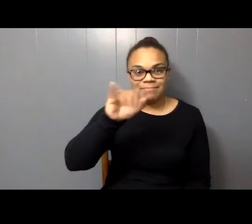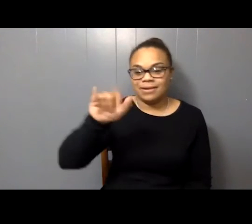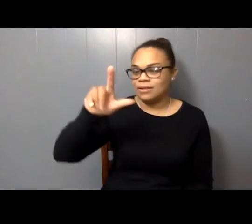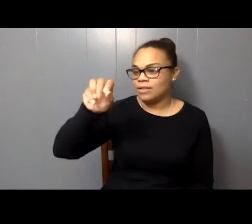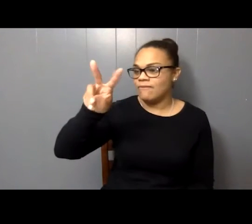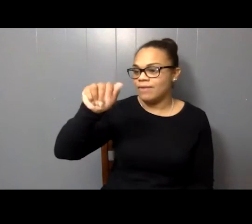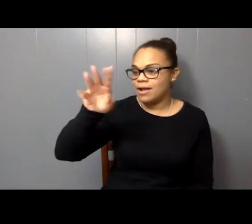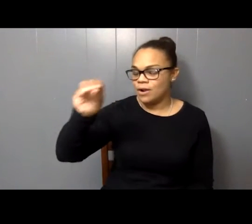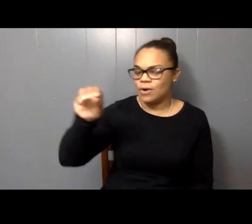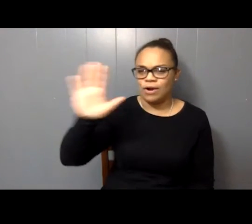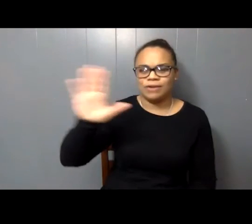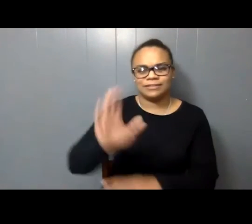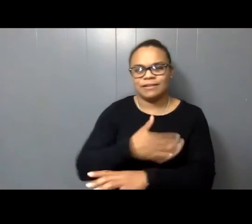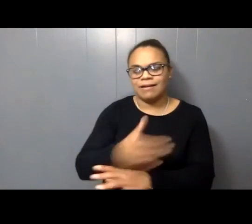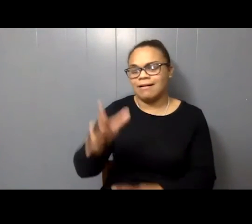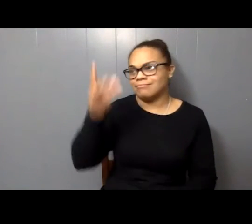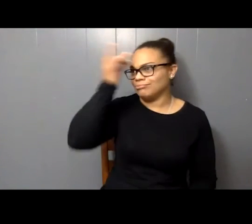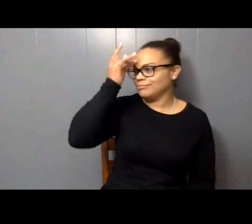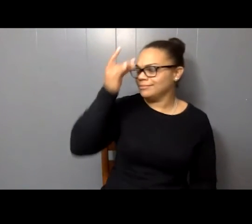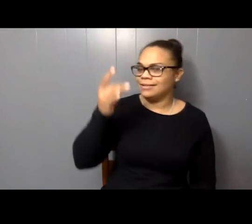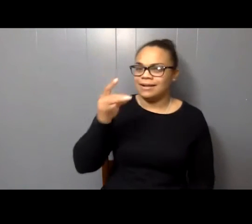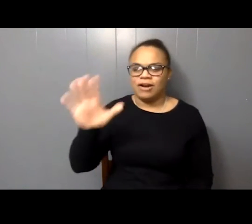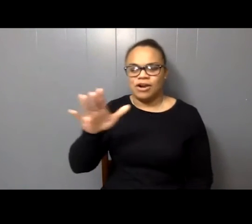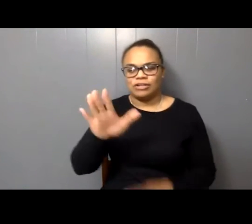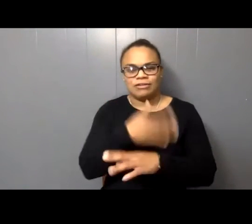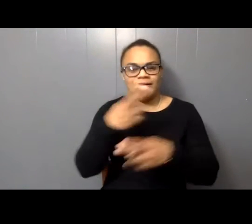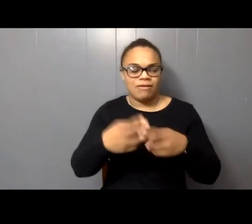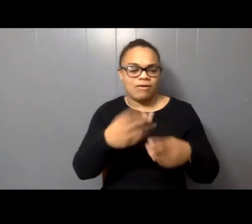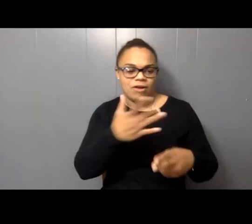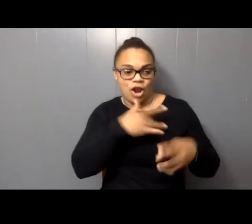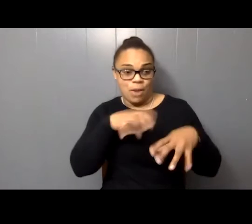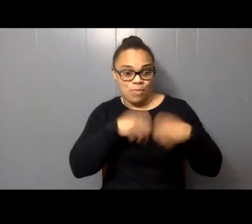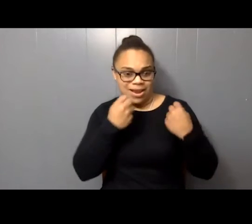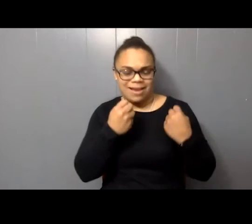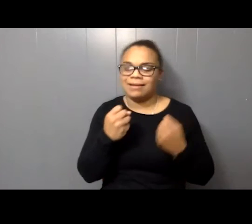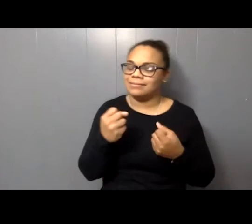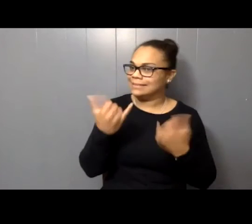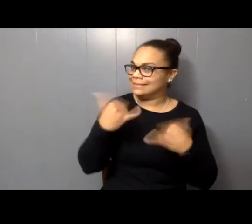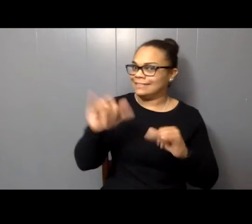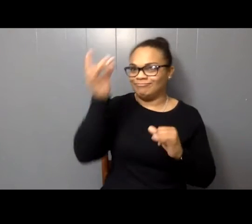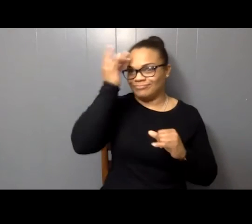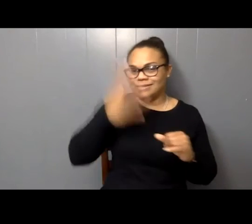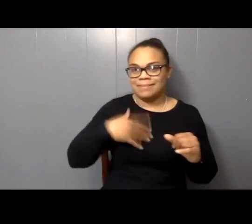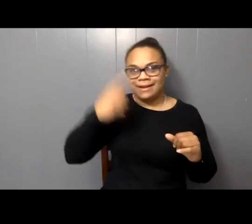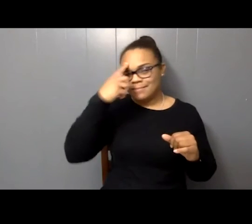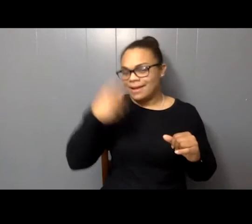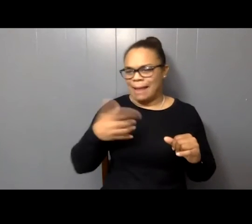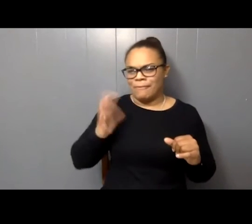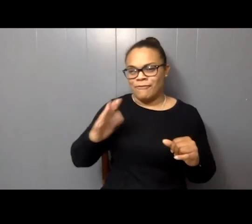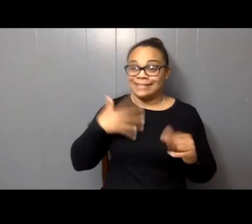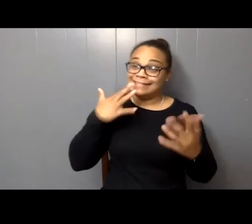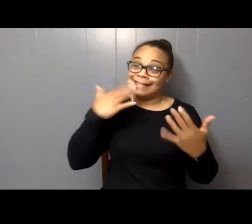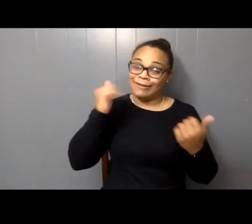You know, it's still in my mind. Such a great song. I used to try to sing it all the time. I don't know why I thought I could, but it's a great song.